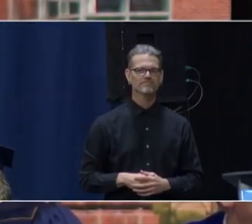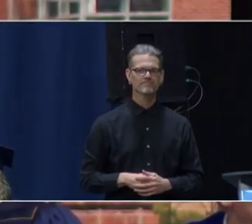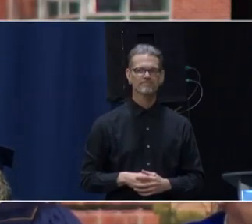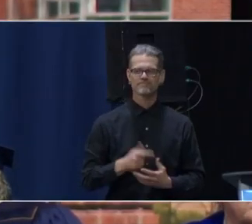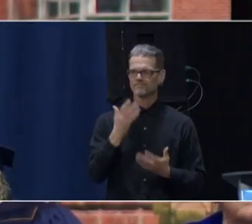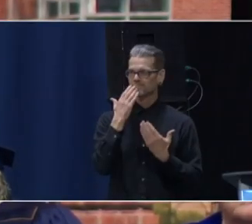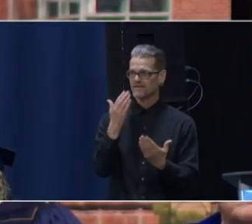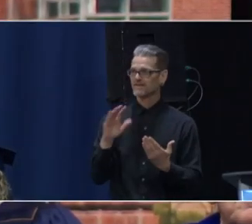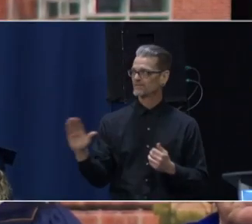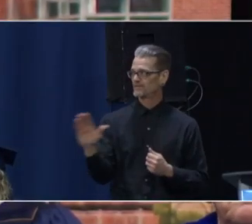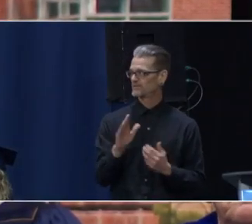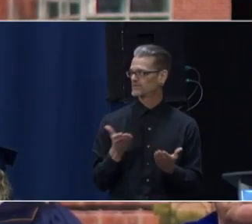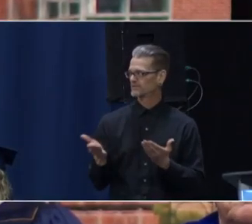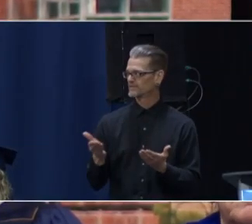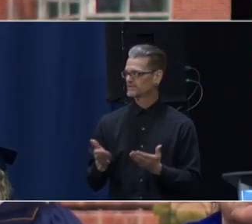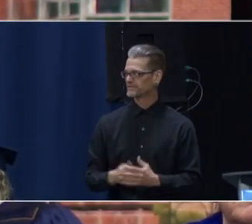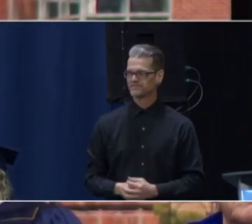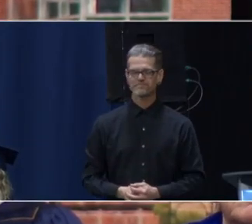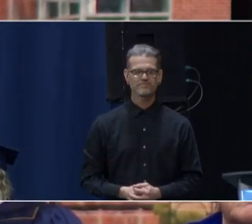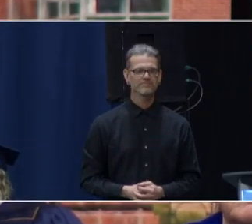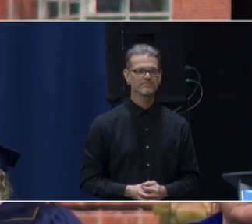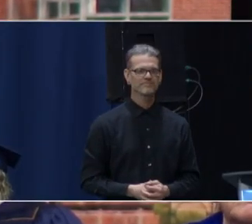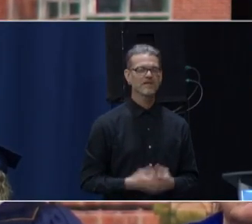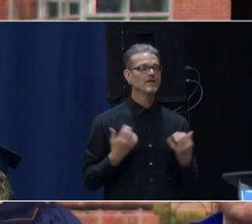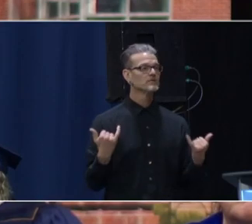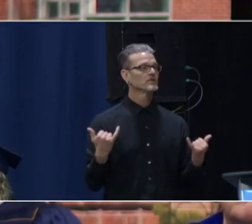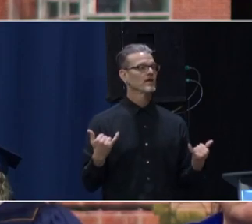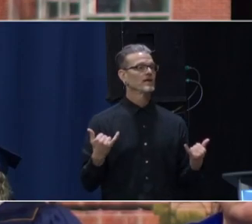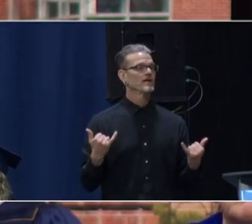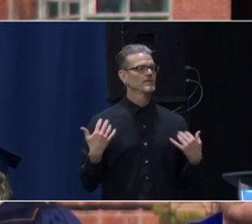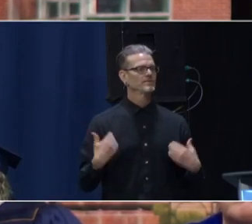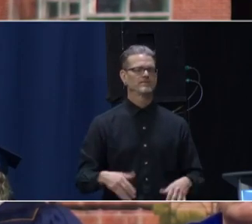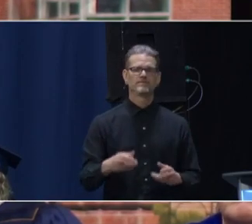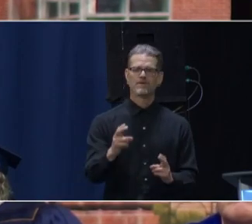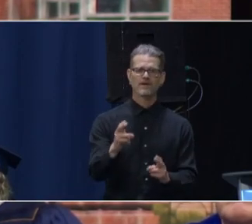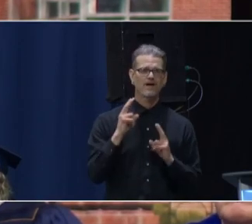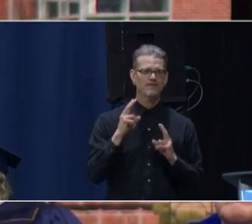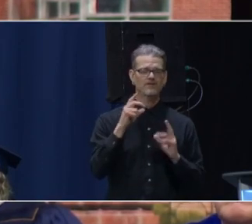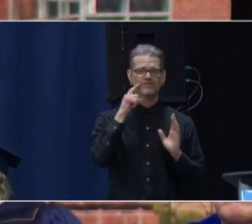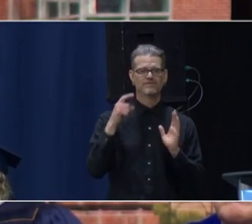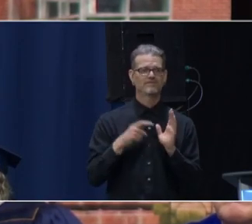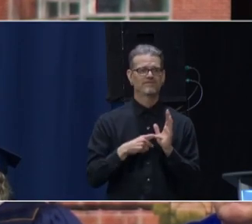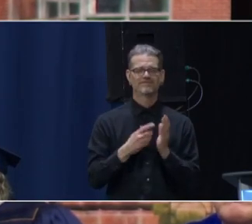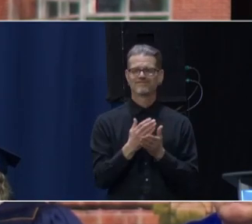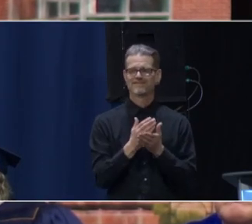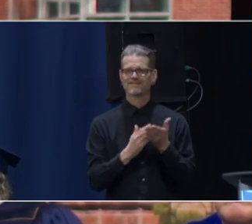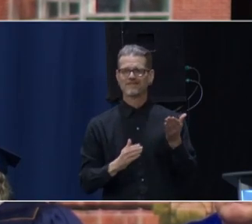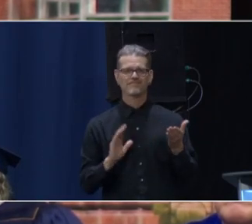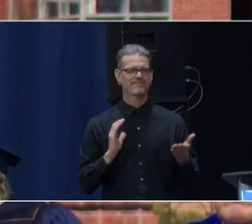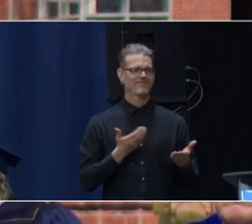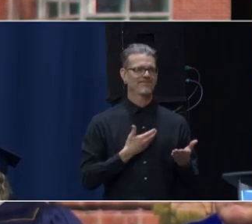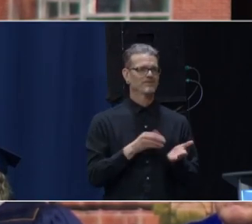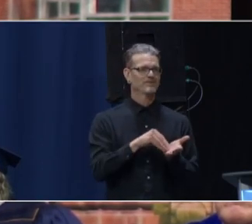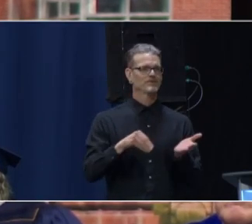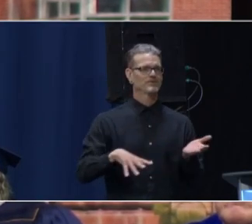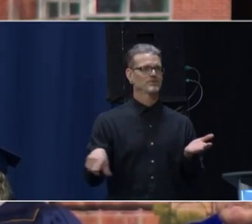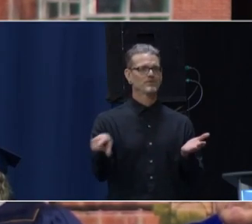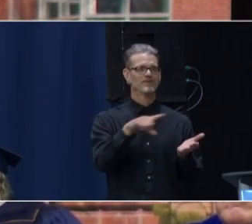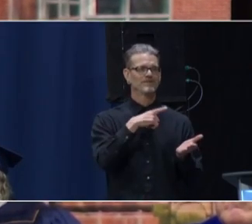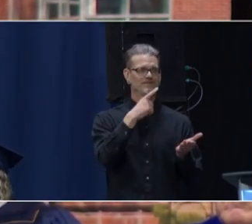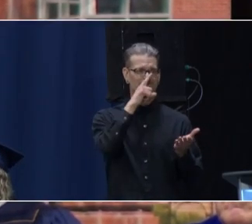Thank you for your service. Today I have the distinct honor of recognizing some of our most distinguished student